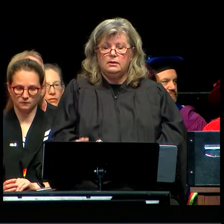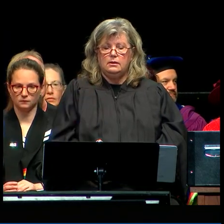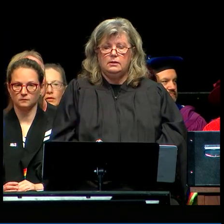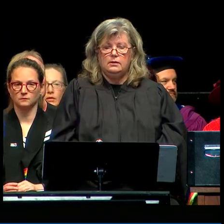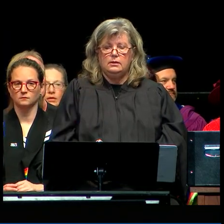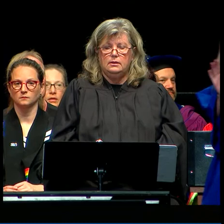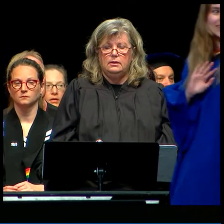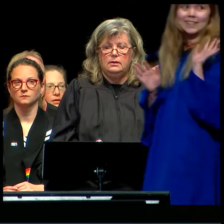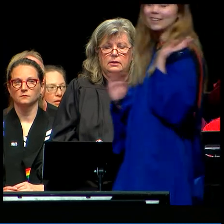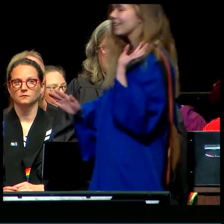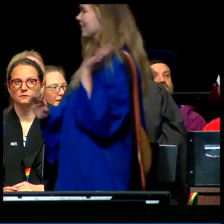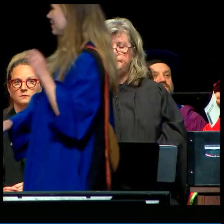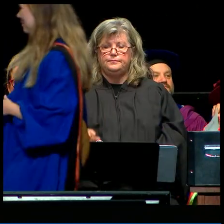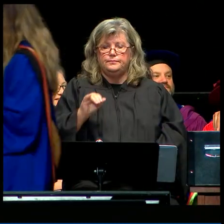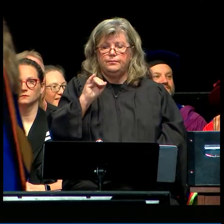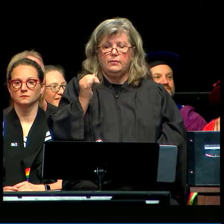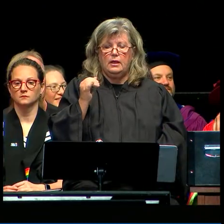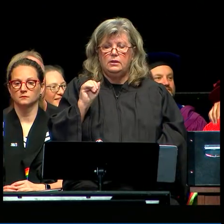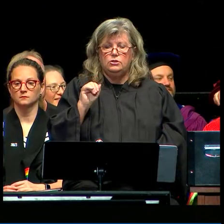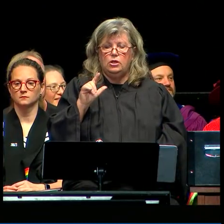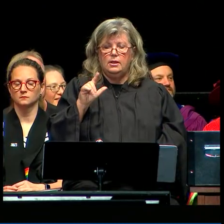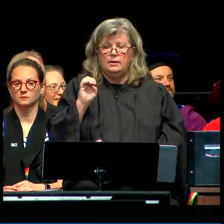Jalisa LeBlanc.